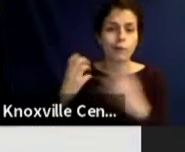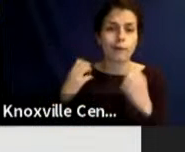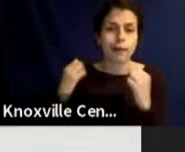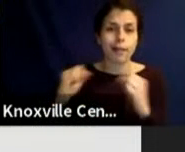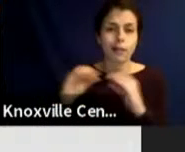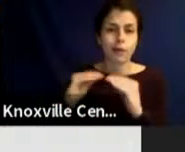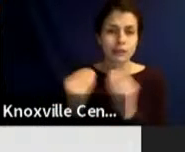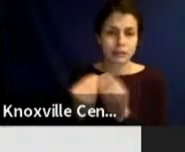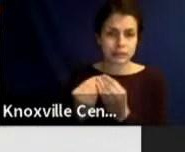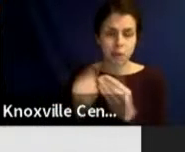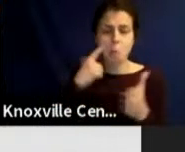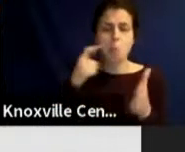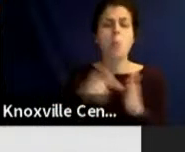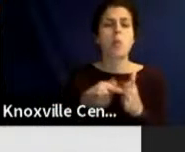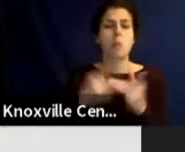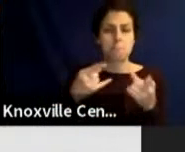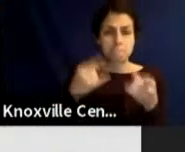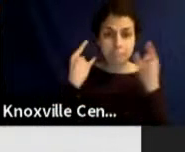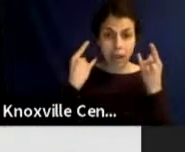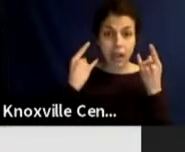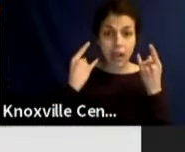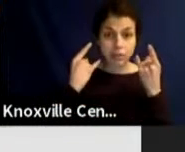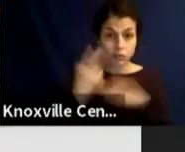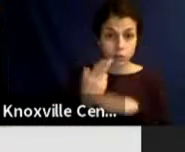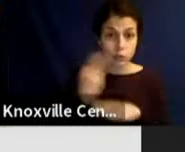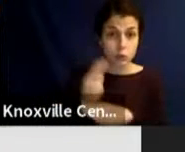recognize mask wearing as an effective